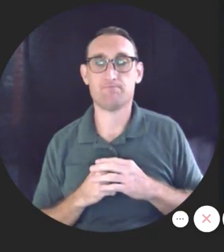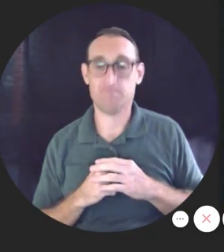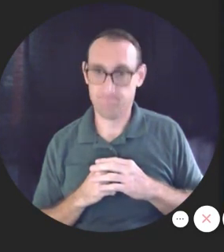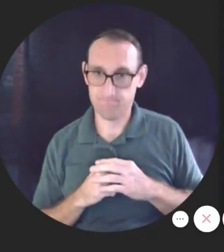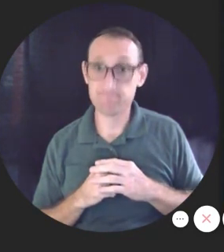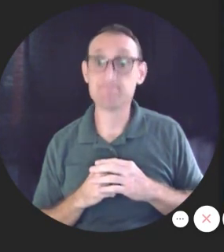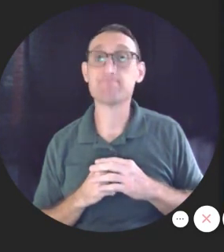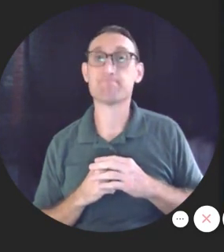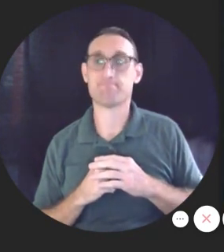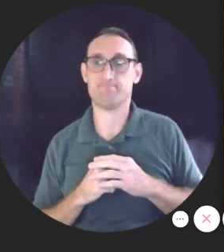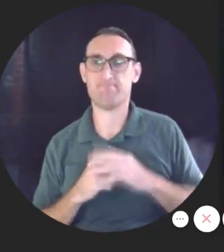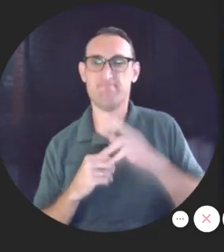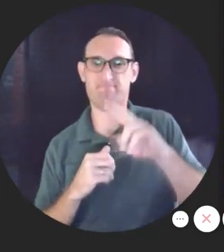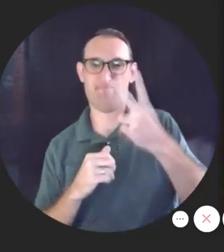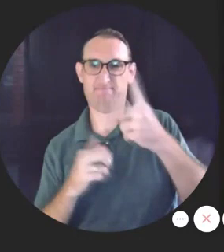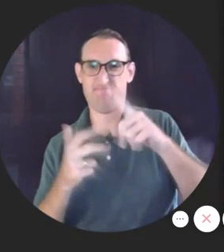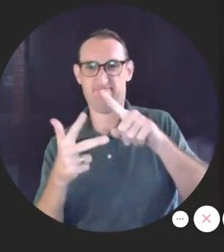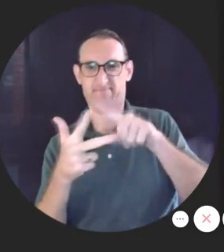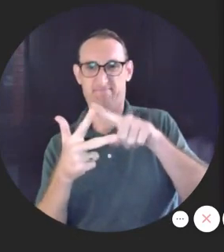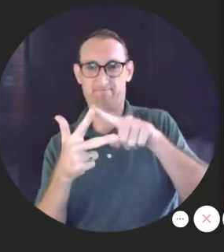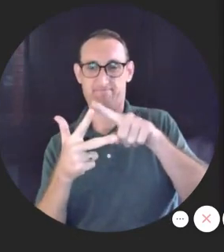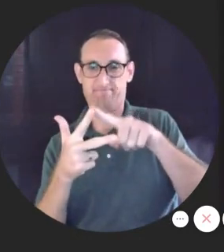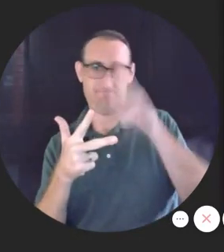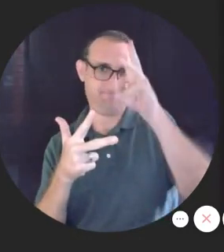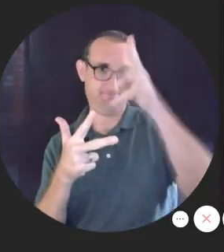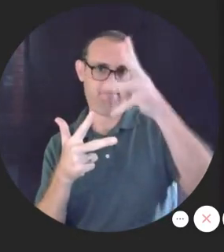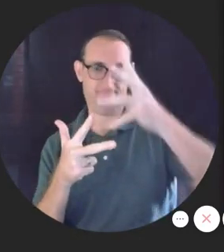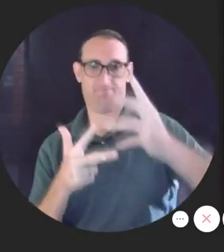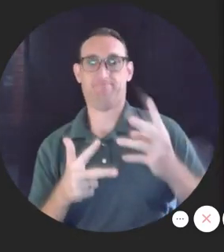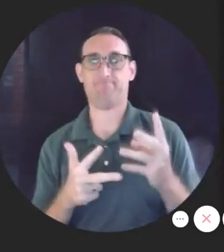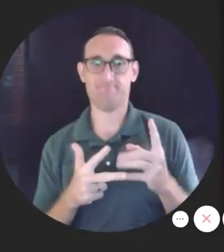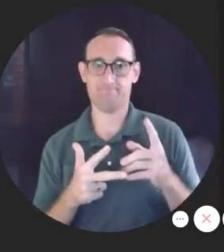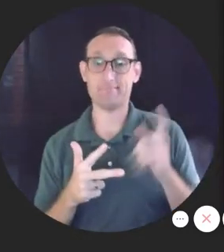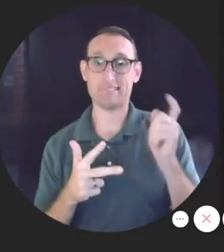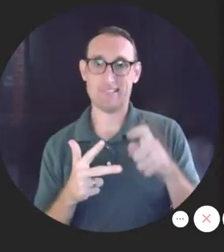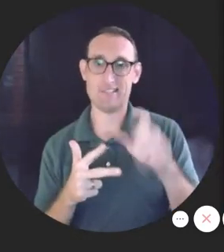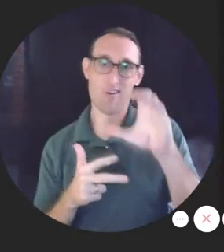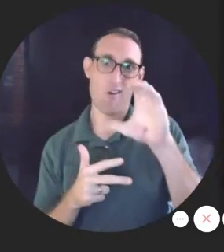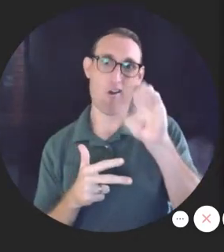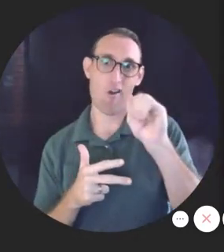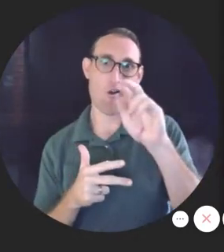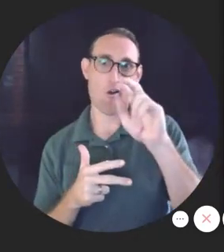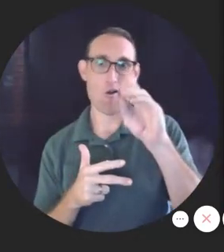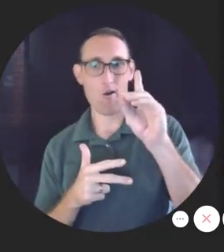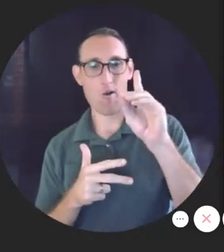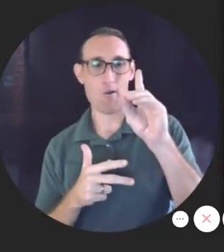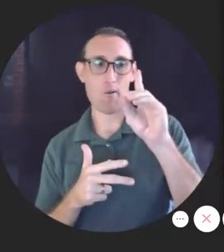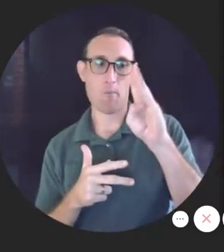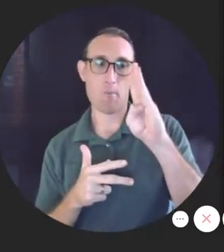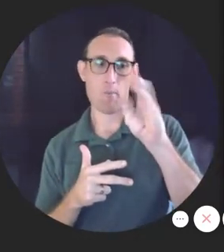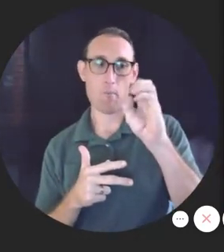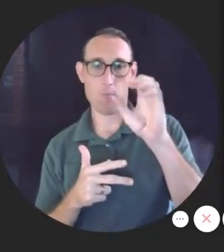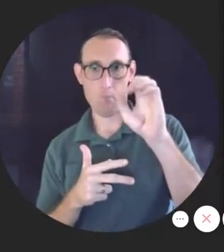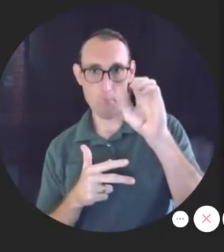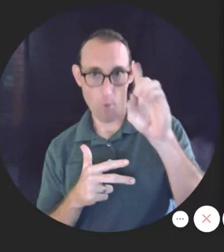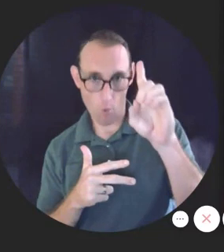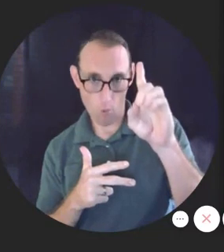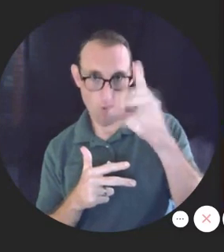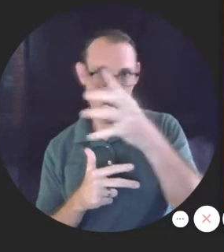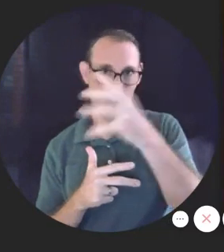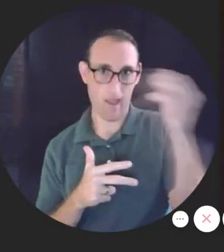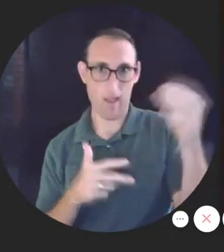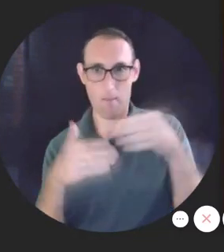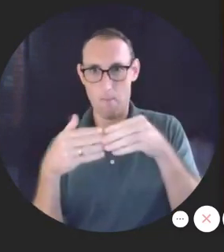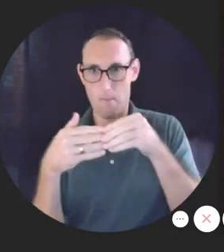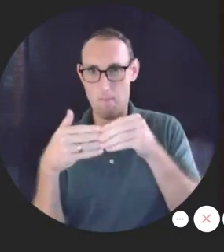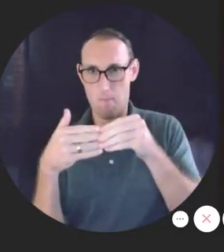Okay, design number 2. We need a piece of cardboard, a piece of plastic, and we need some